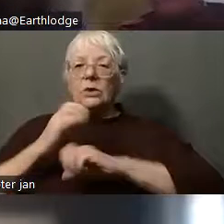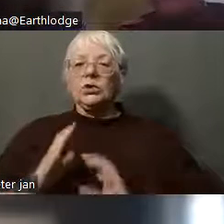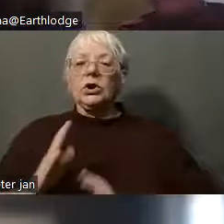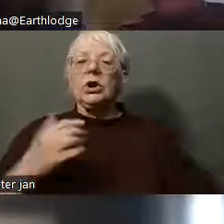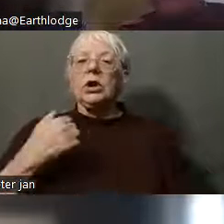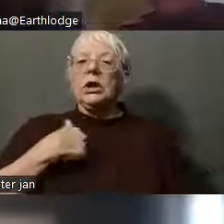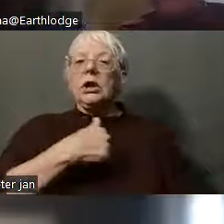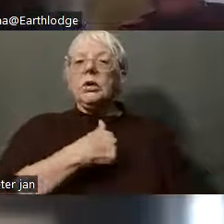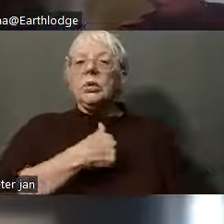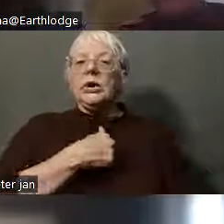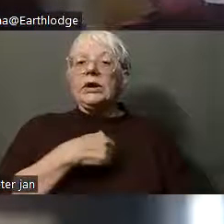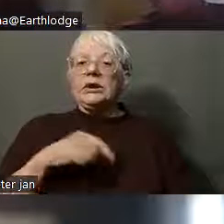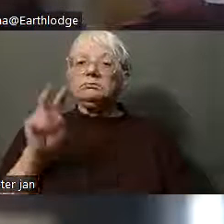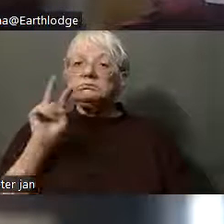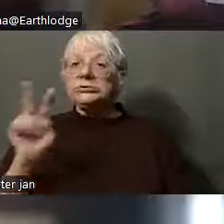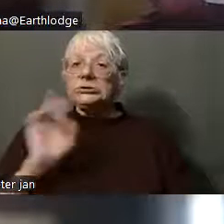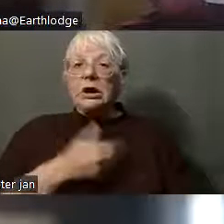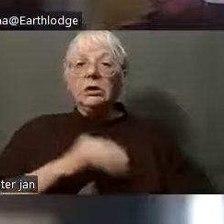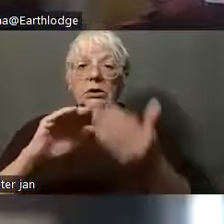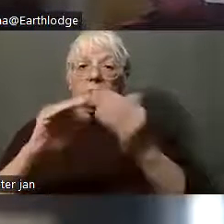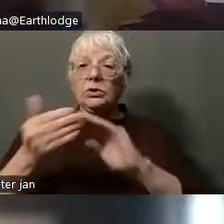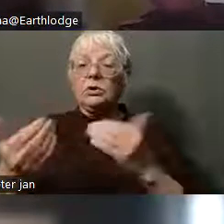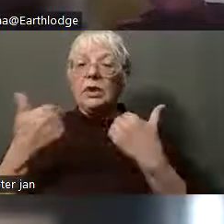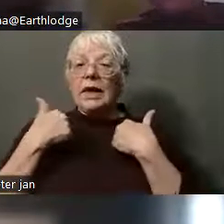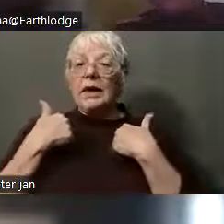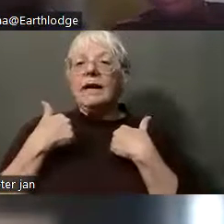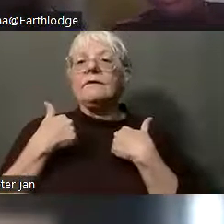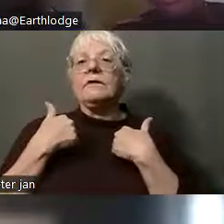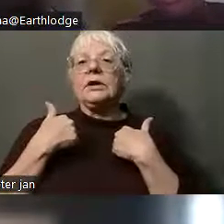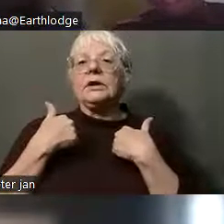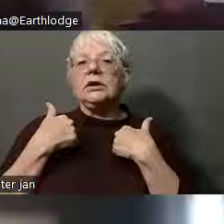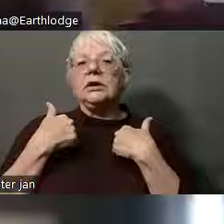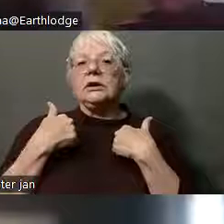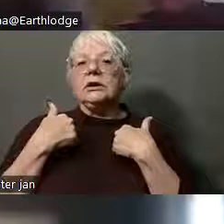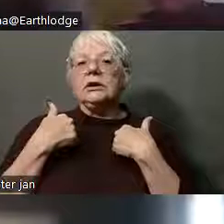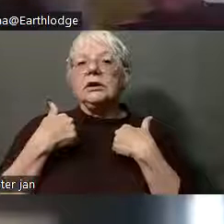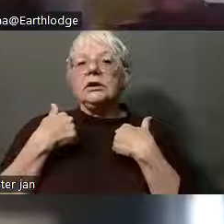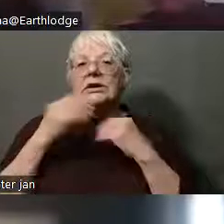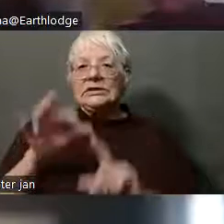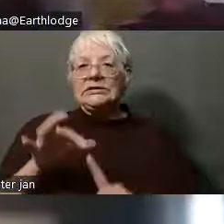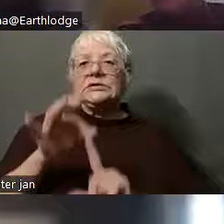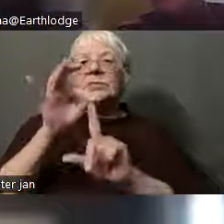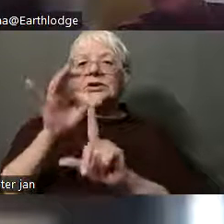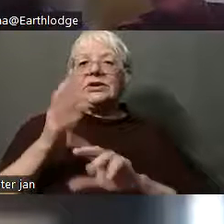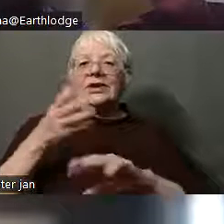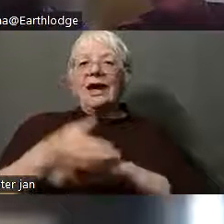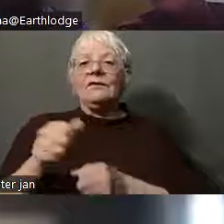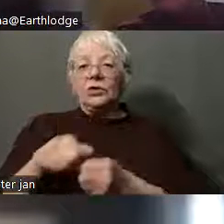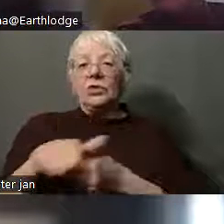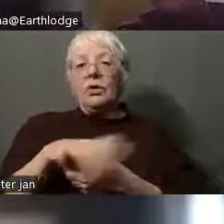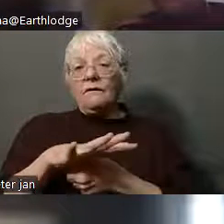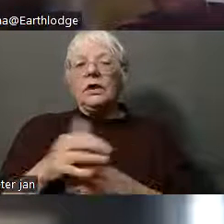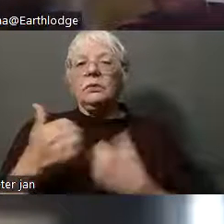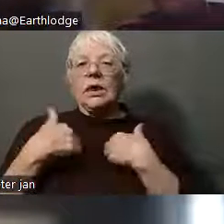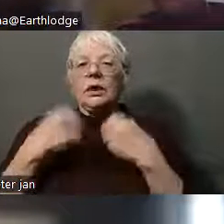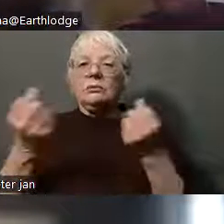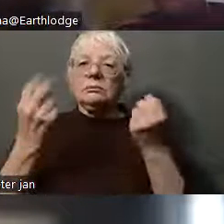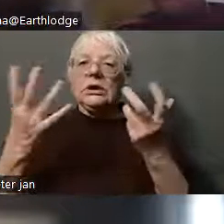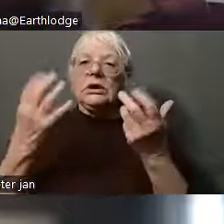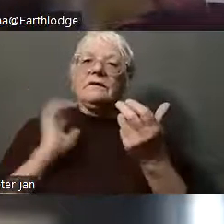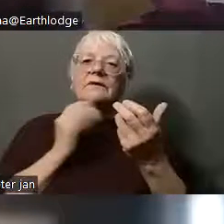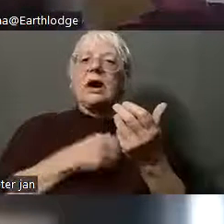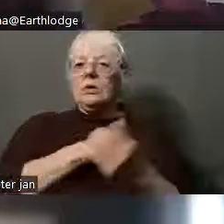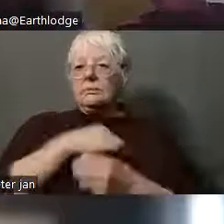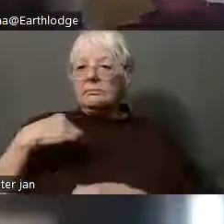found in our community that we have, especially after COVID, we had lots of our community members